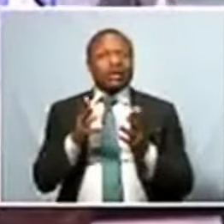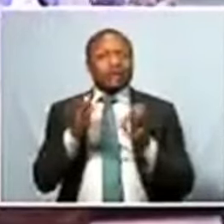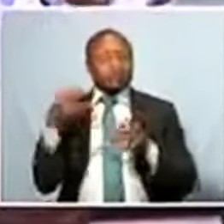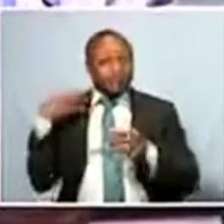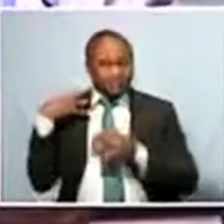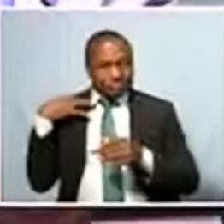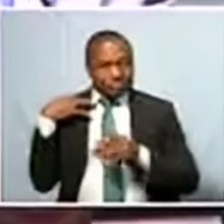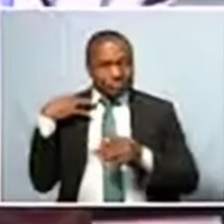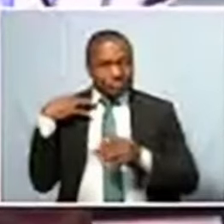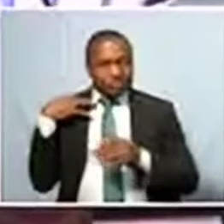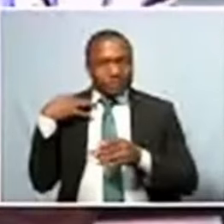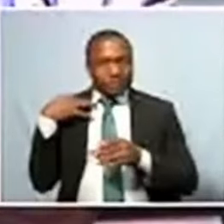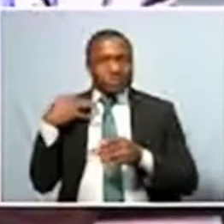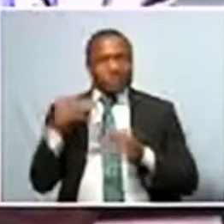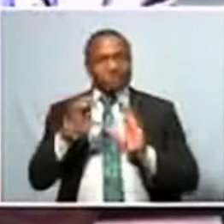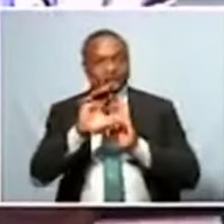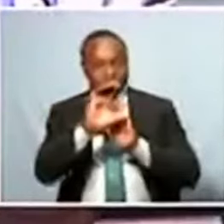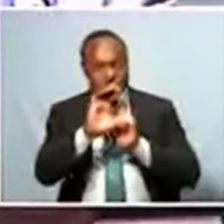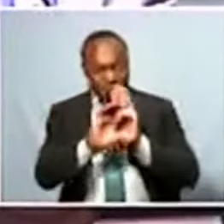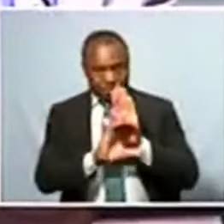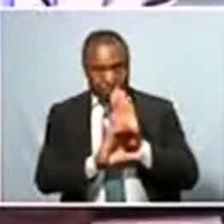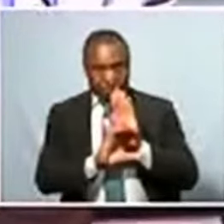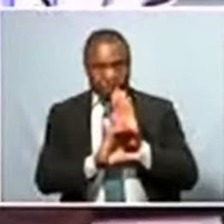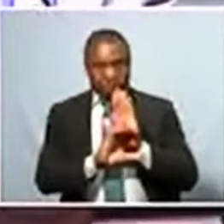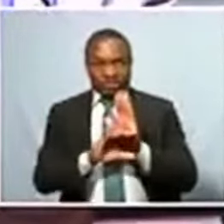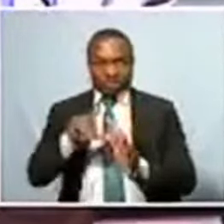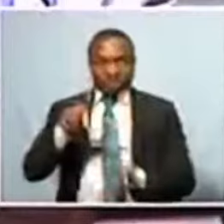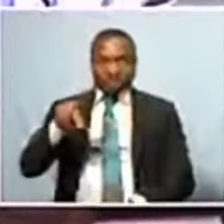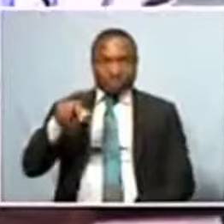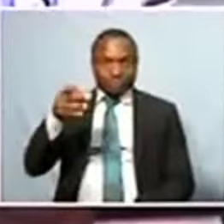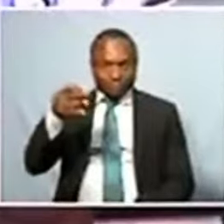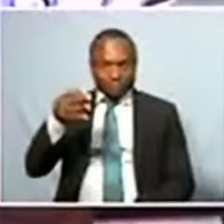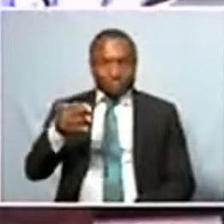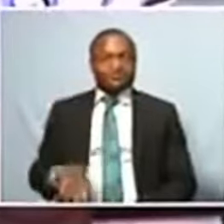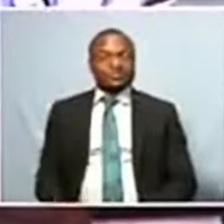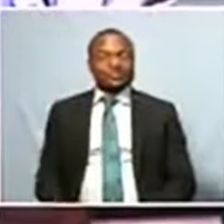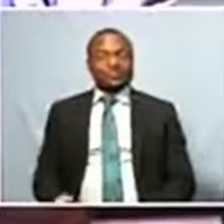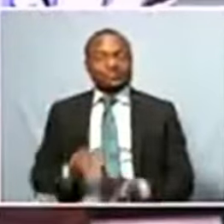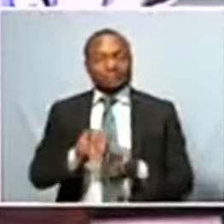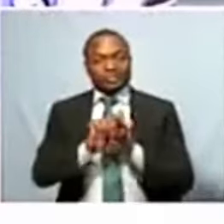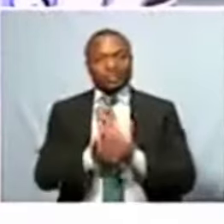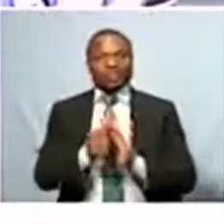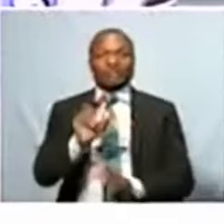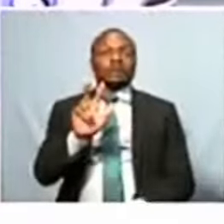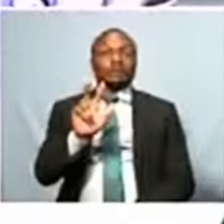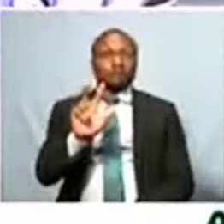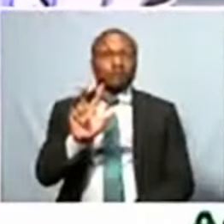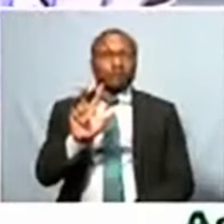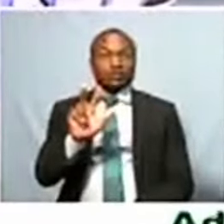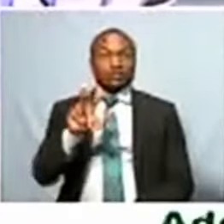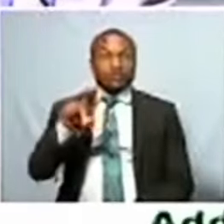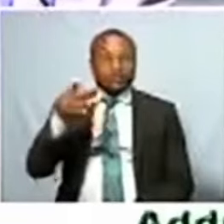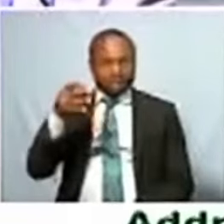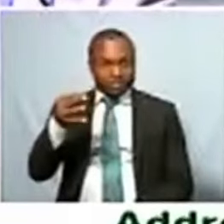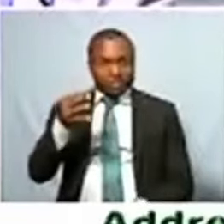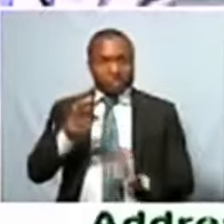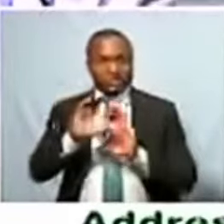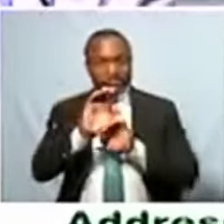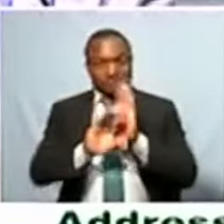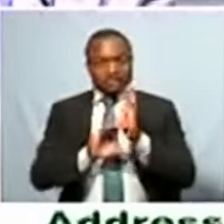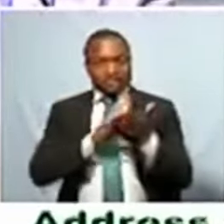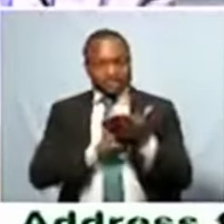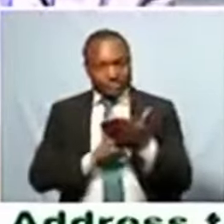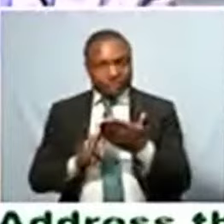him the Constitution of Patriotic Front. Article 3 of Patriotic Front Constitution